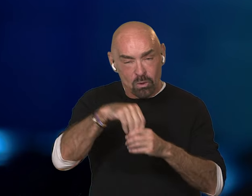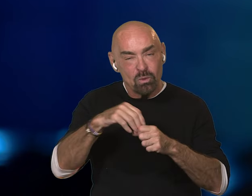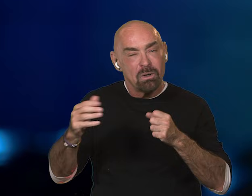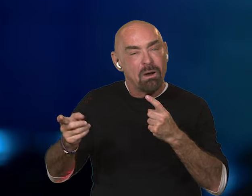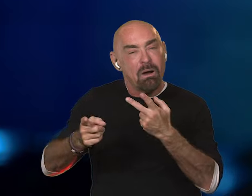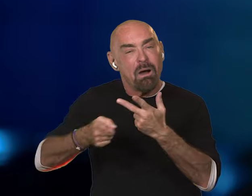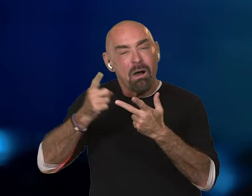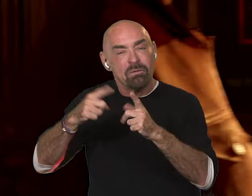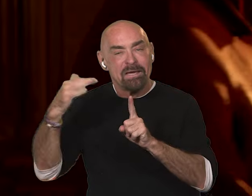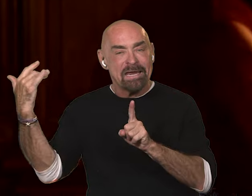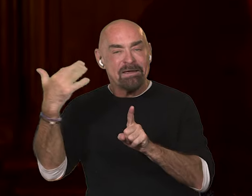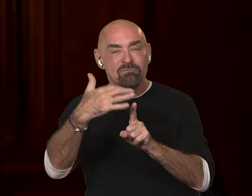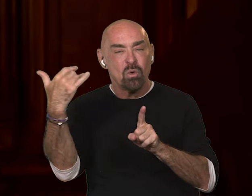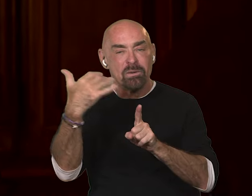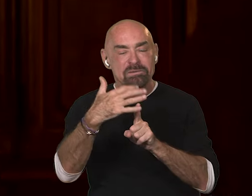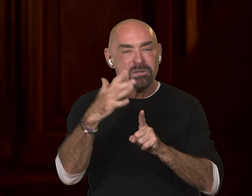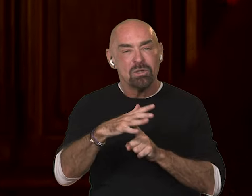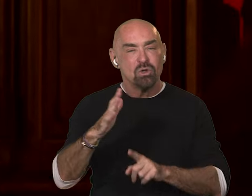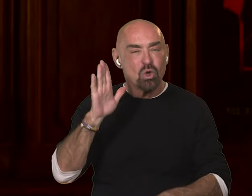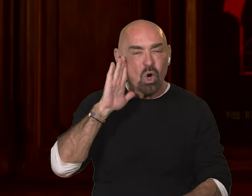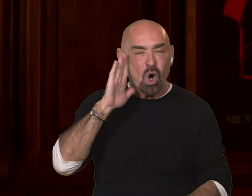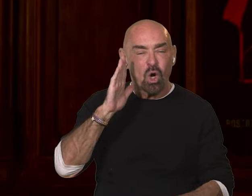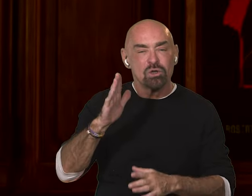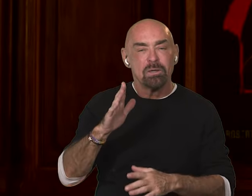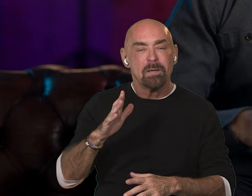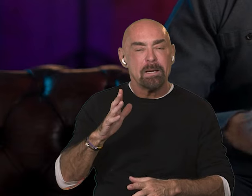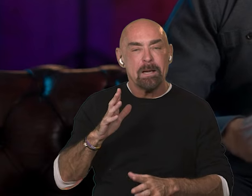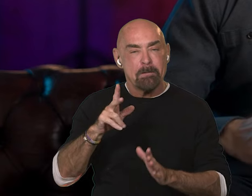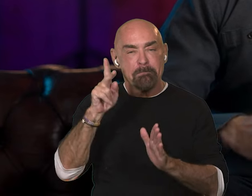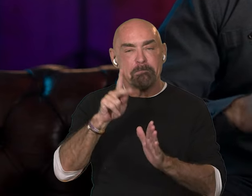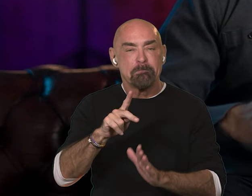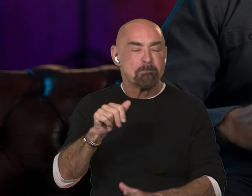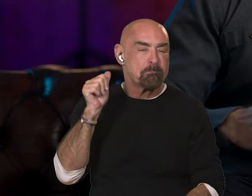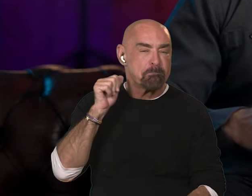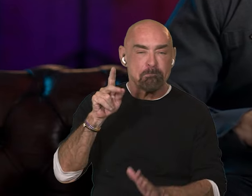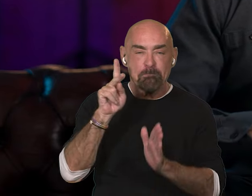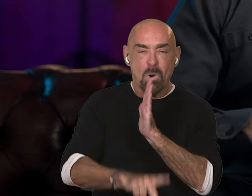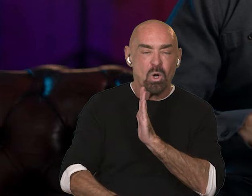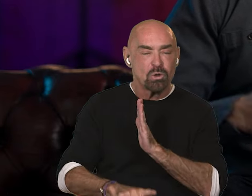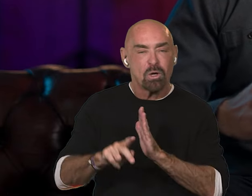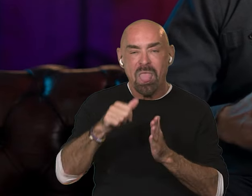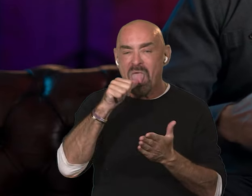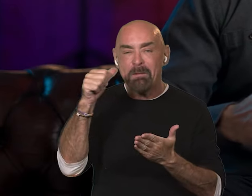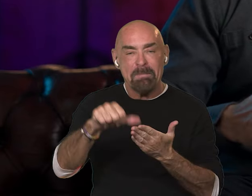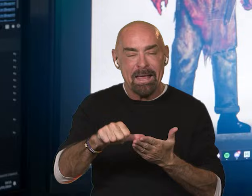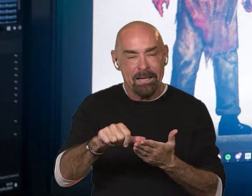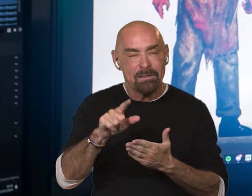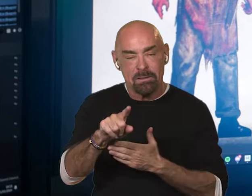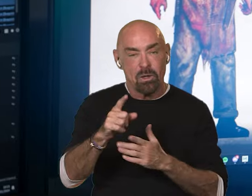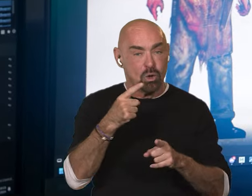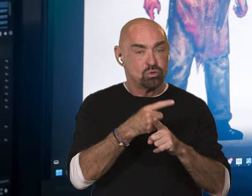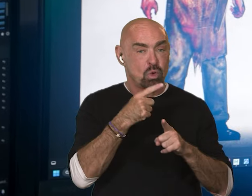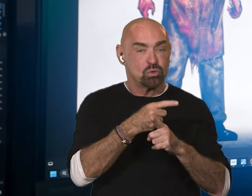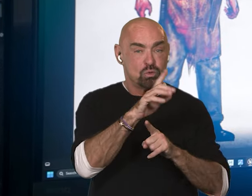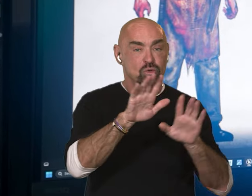of horror that we really like. Either of you heard of Murder Mail? Right off the start of the project, talking with Supermassive,